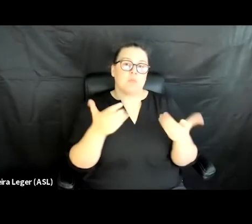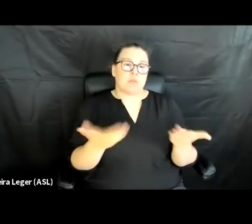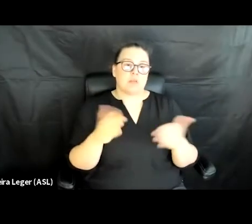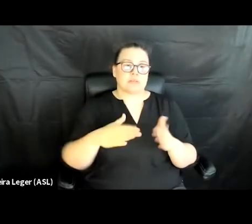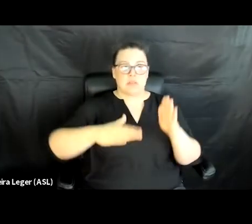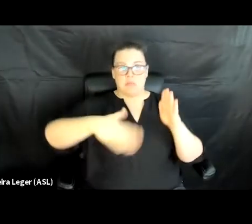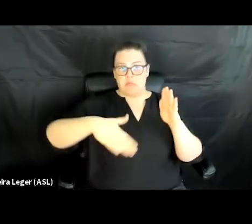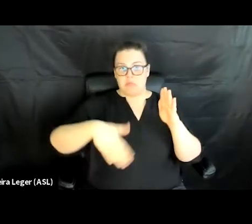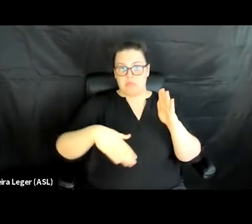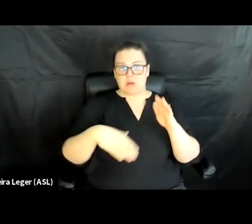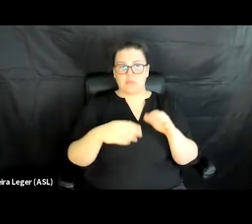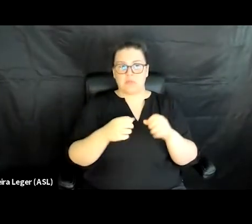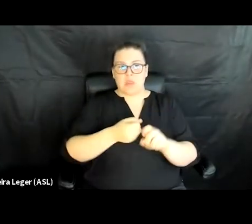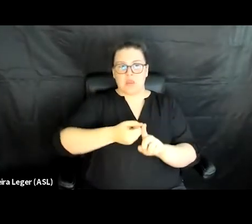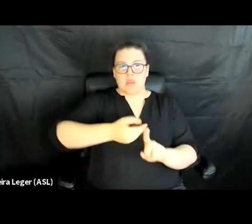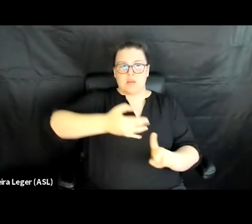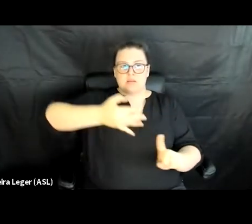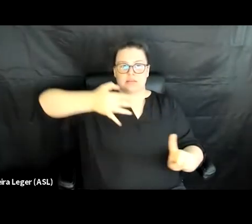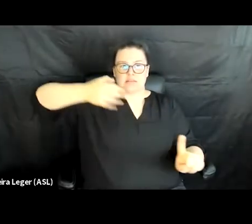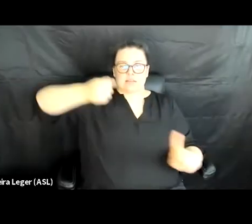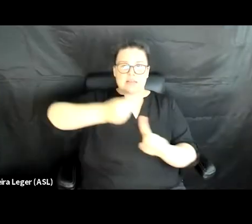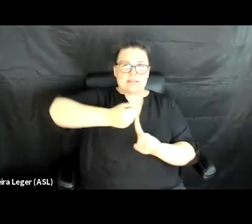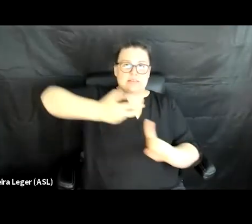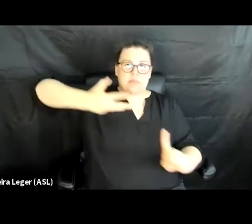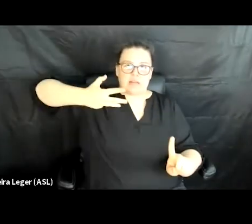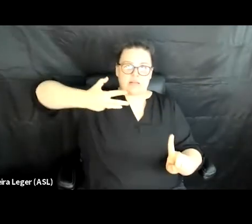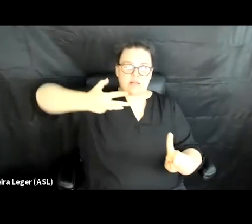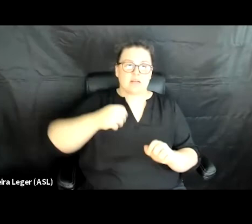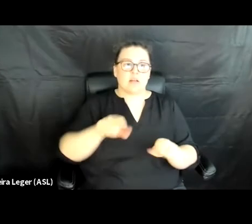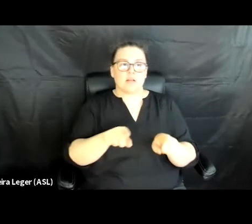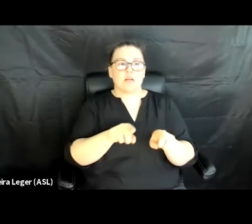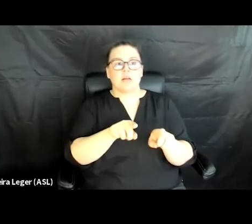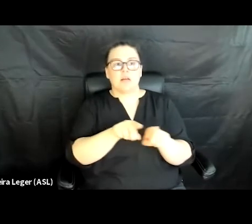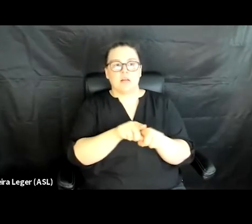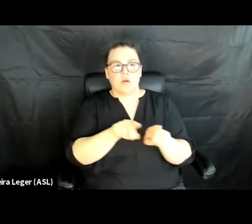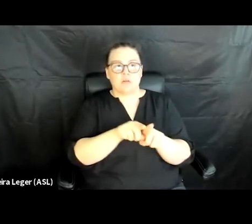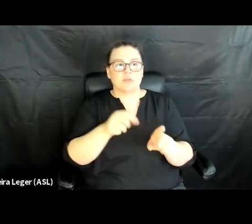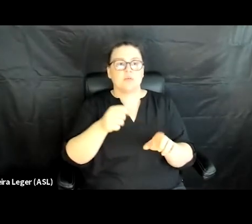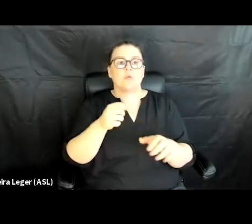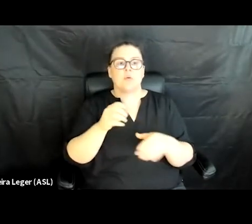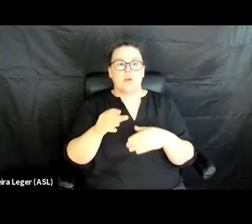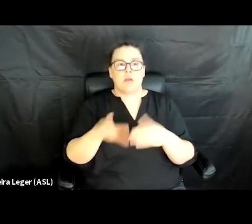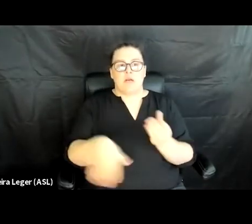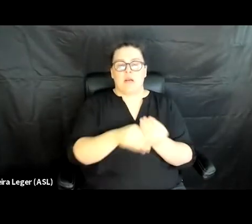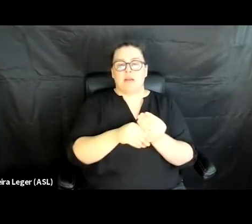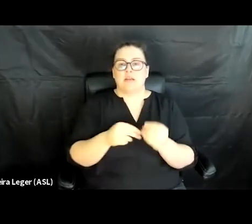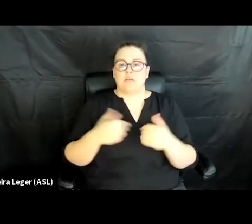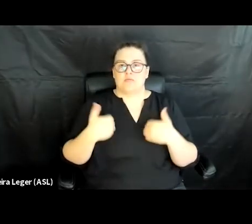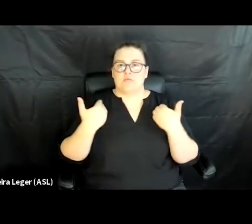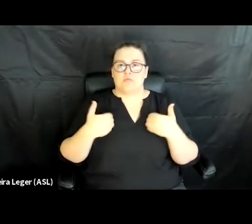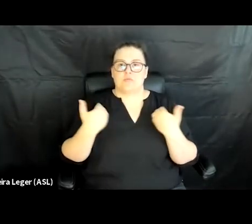doing was expanding their EAPs and also developing new services, new online